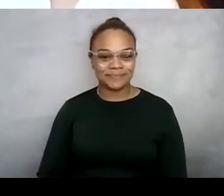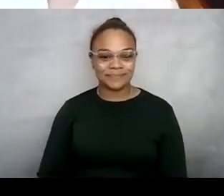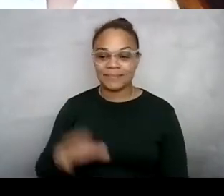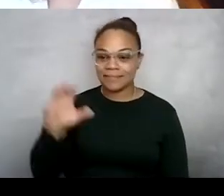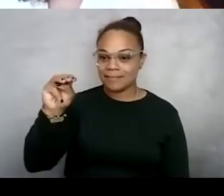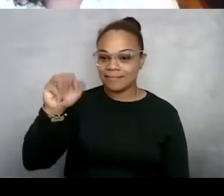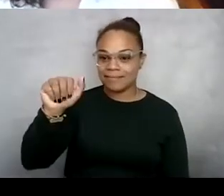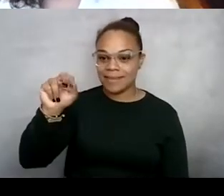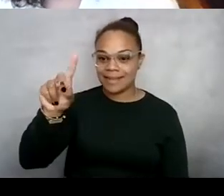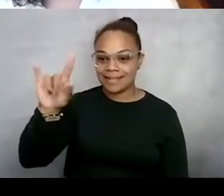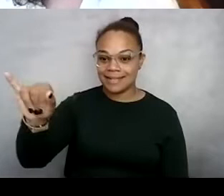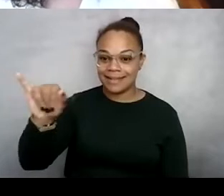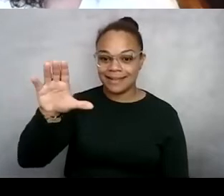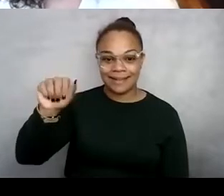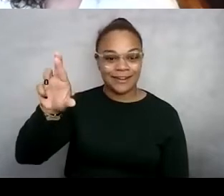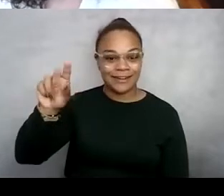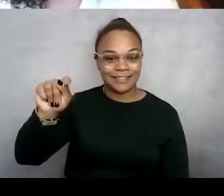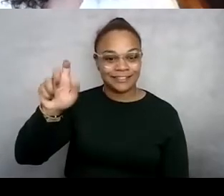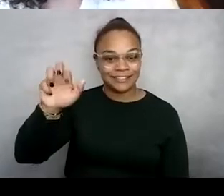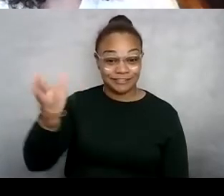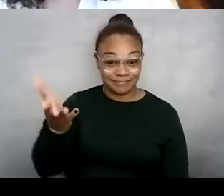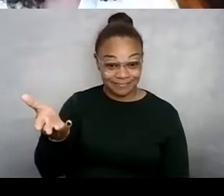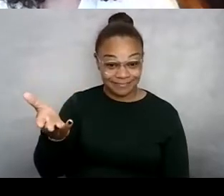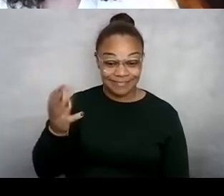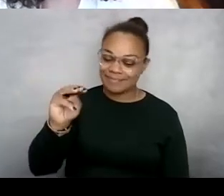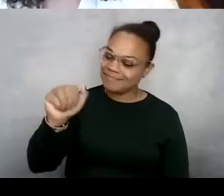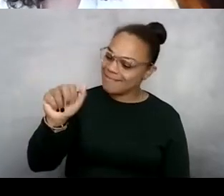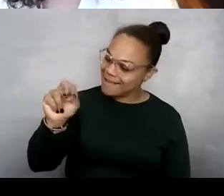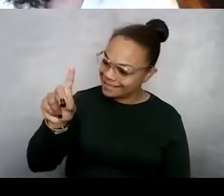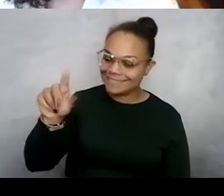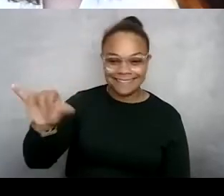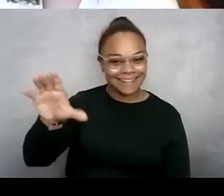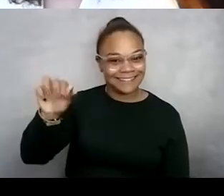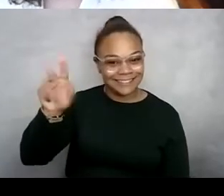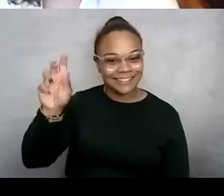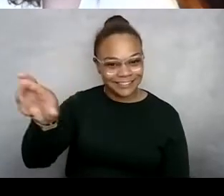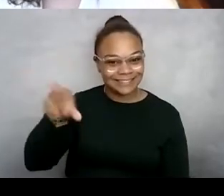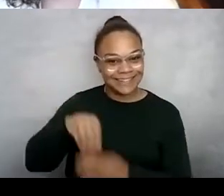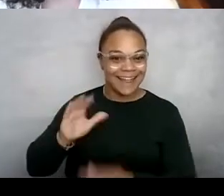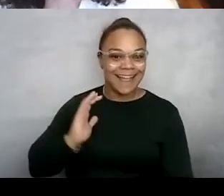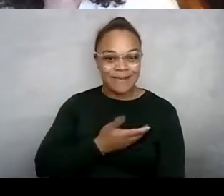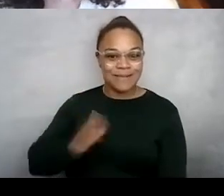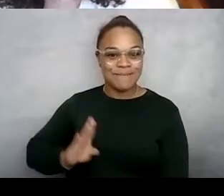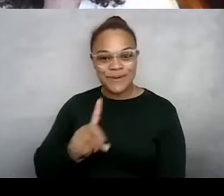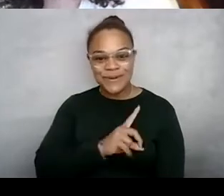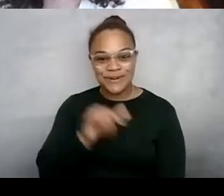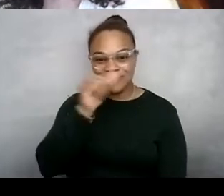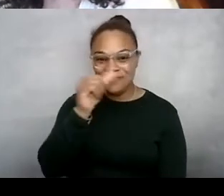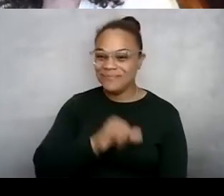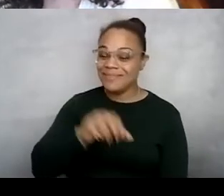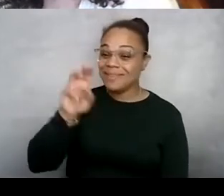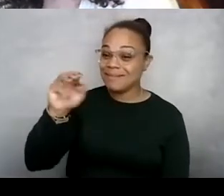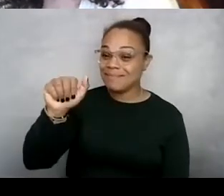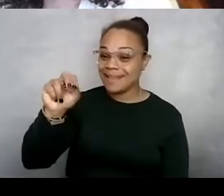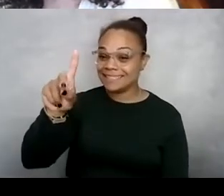Mandy Carter. Mandy Carter, who's on our board. Mandy, tell us what's